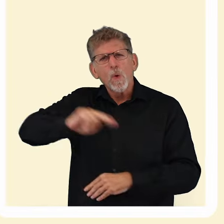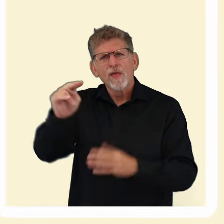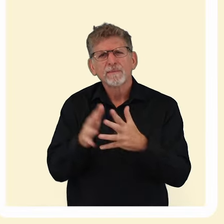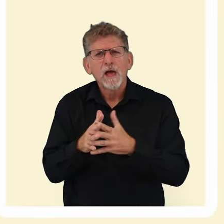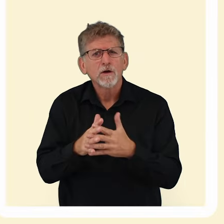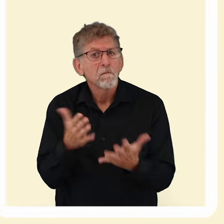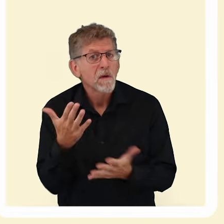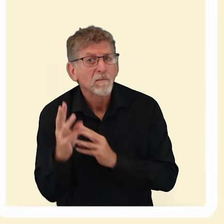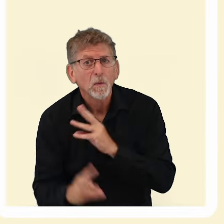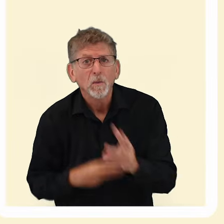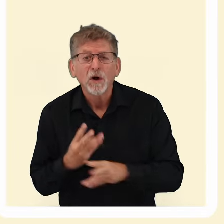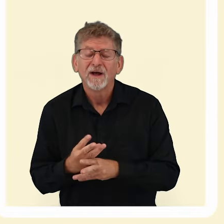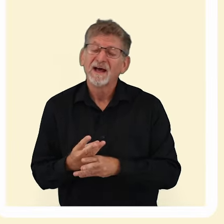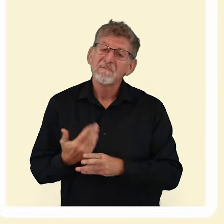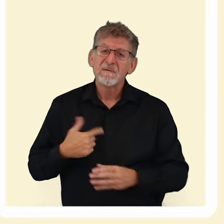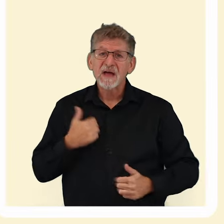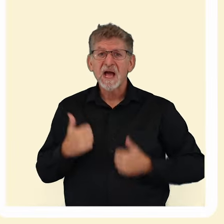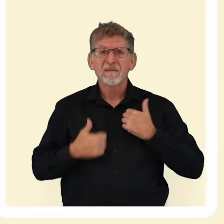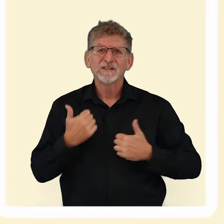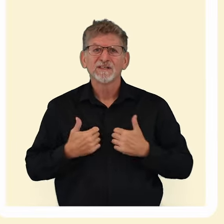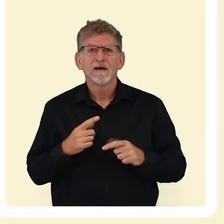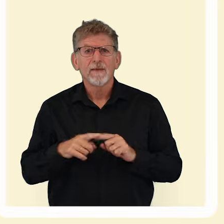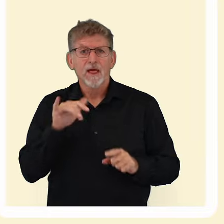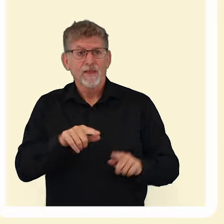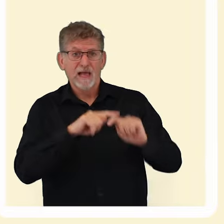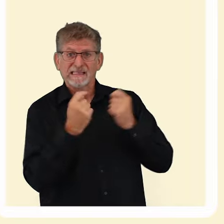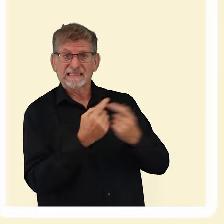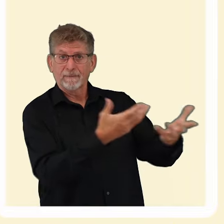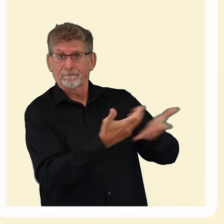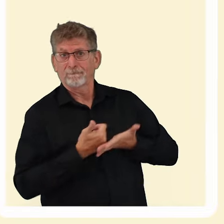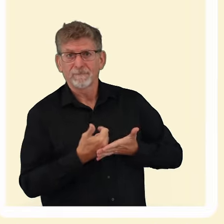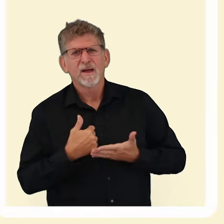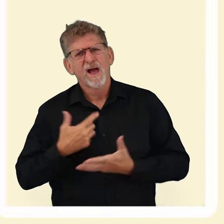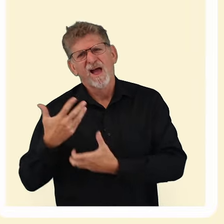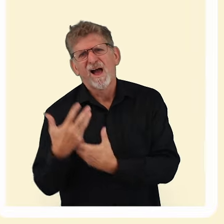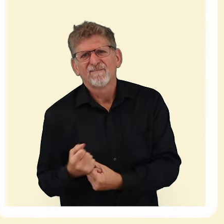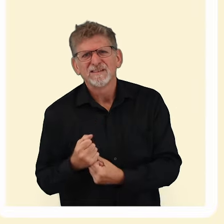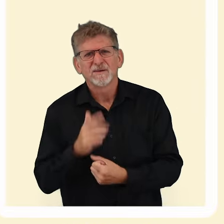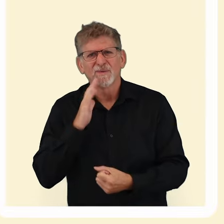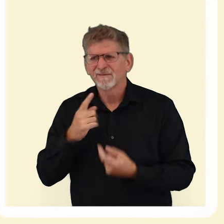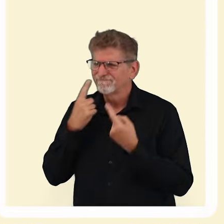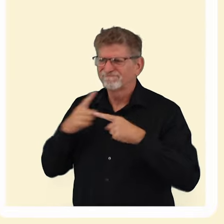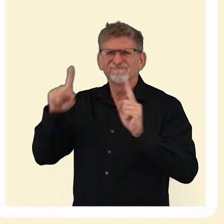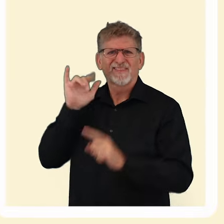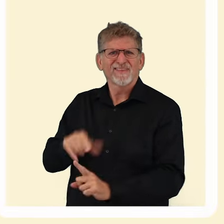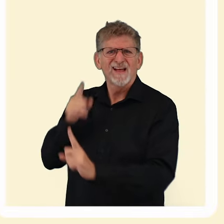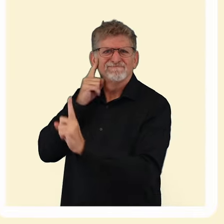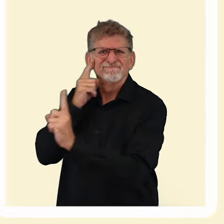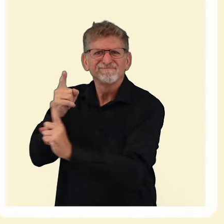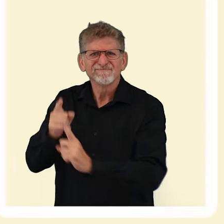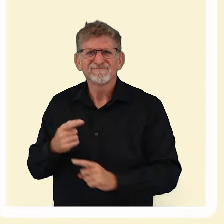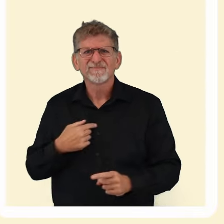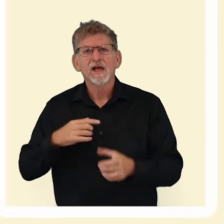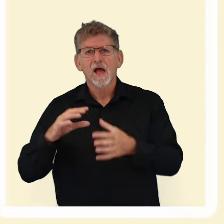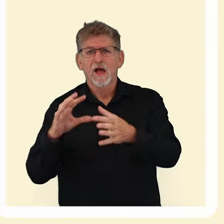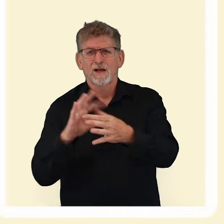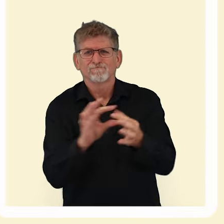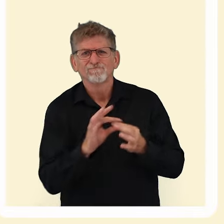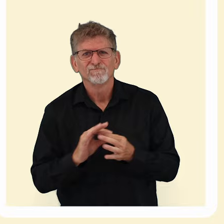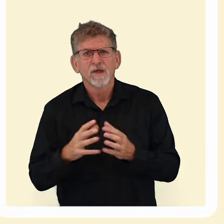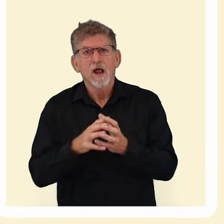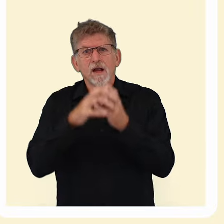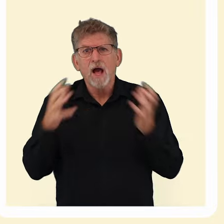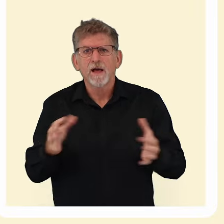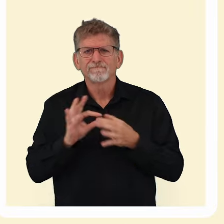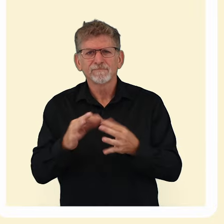very confident that we will arrive at that point. Mm. Well, I'm telling you, we talked a lot about the excitement of 2023,